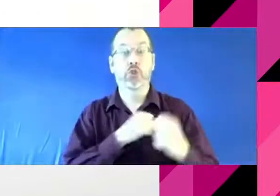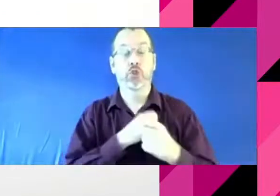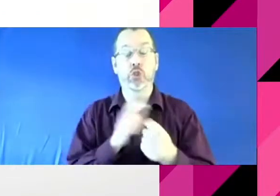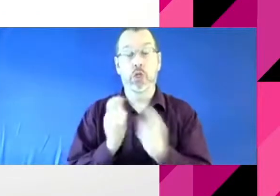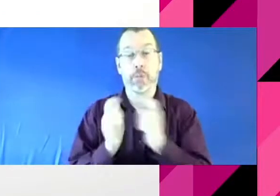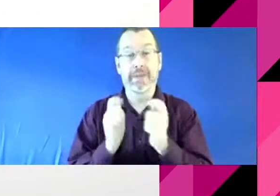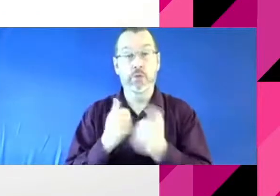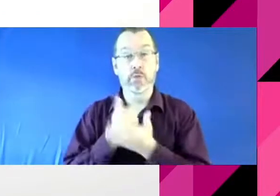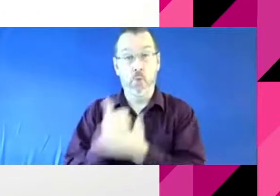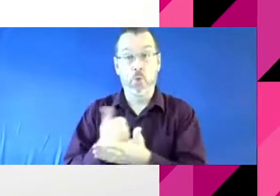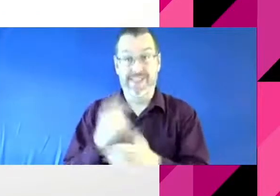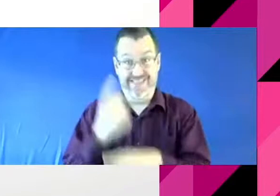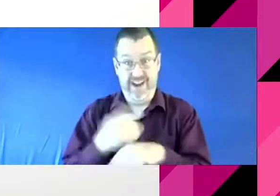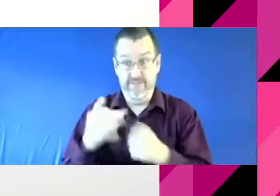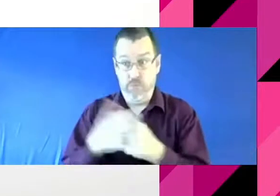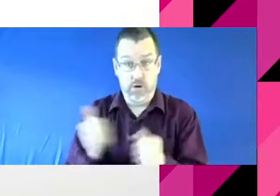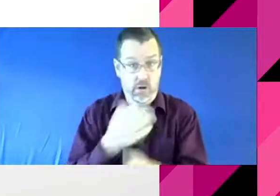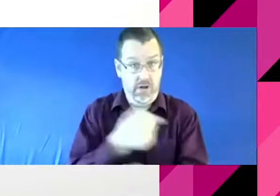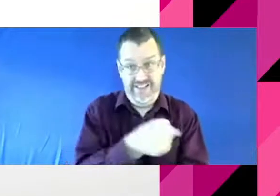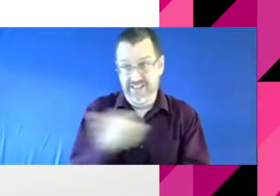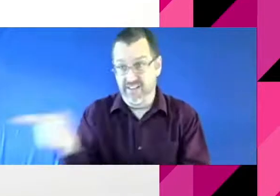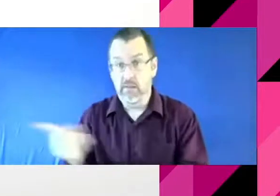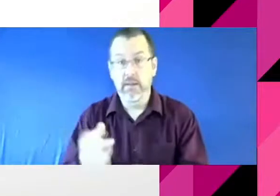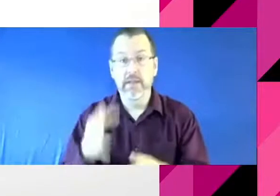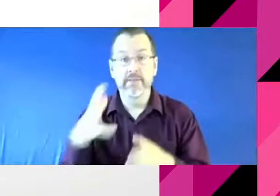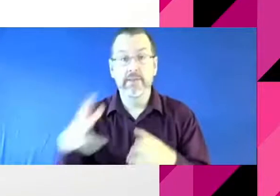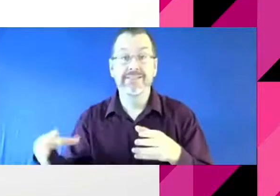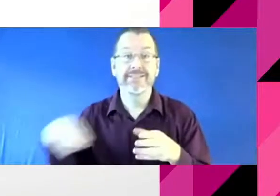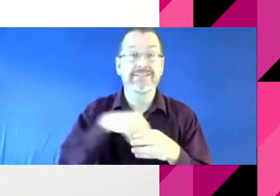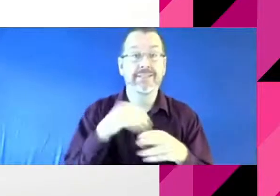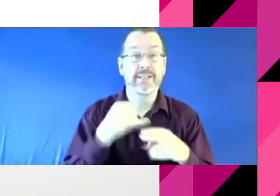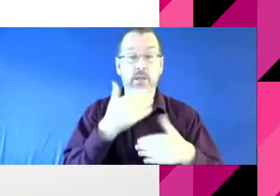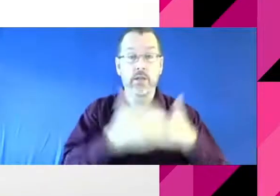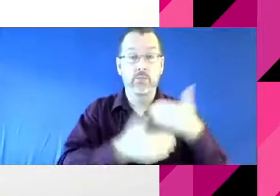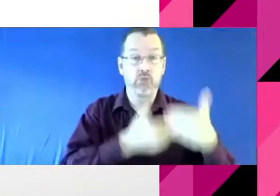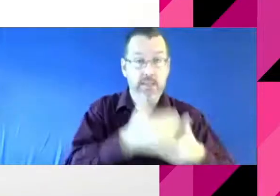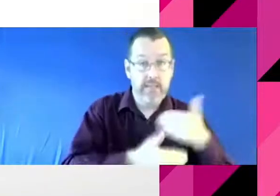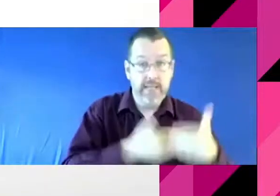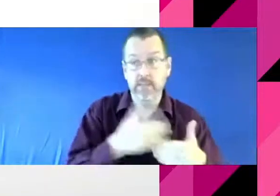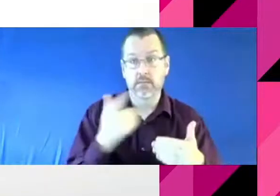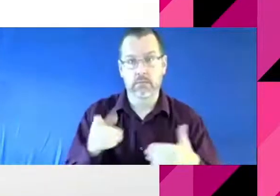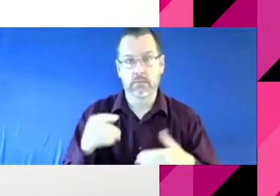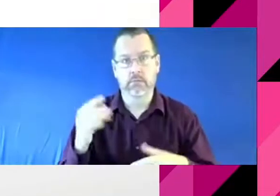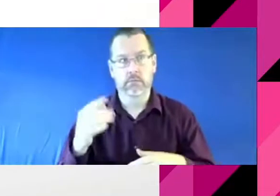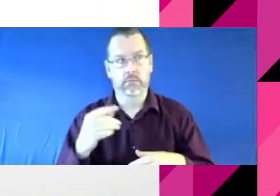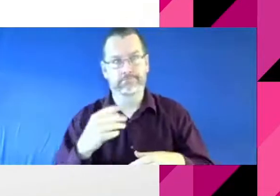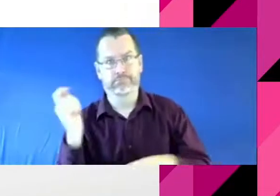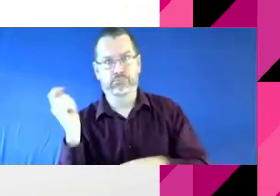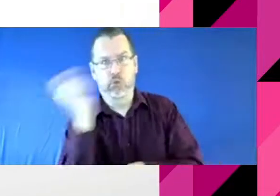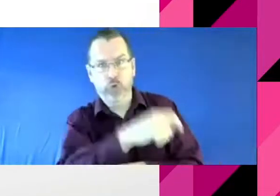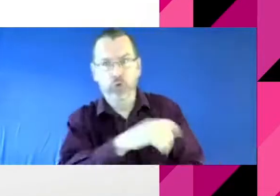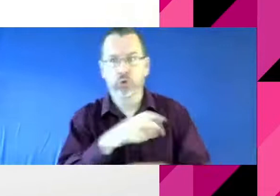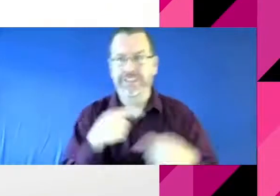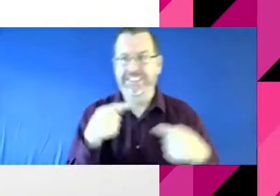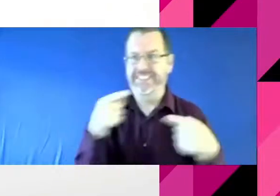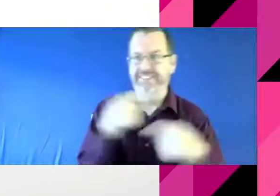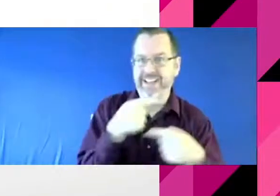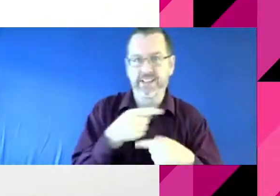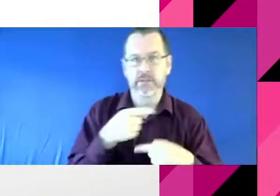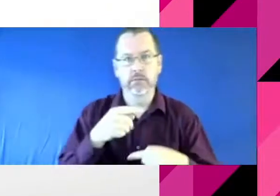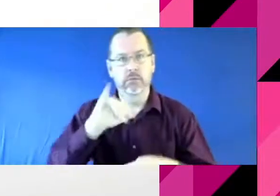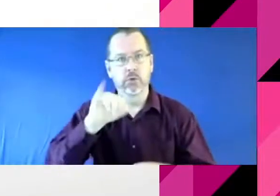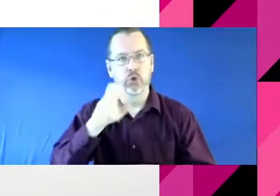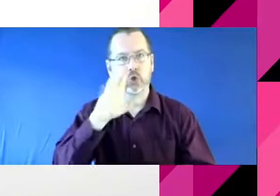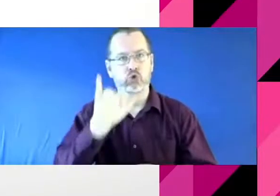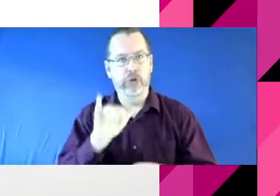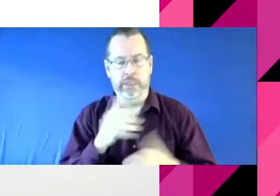whether you are participating in the process as witness, or claimants, or defenders, as juror, and